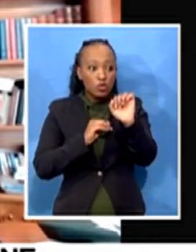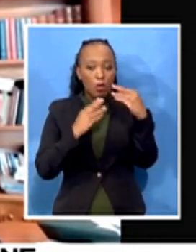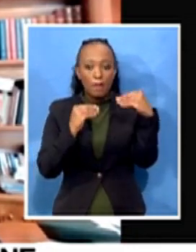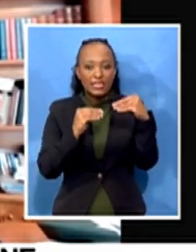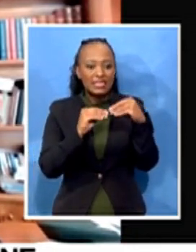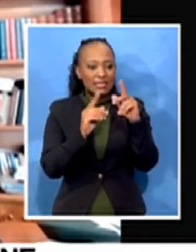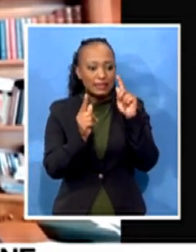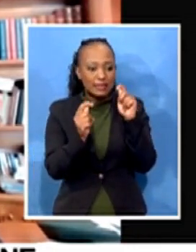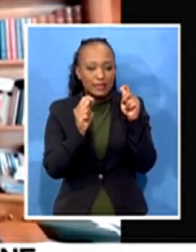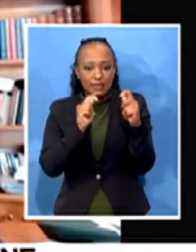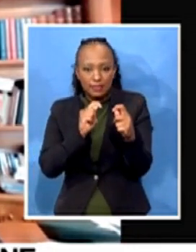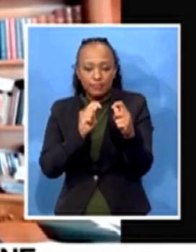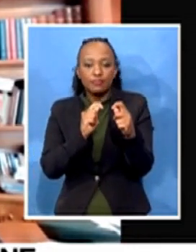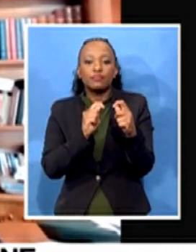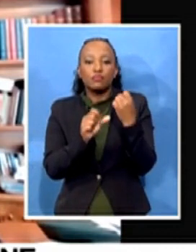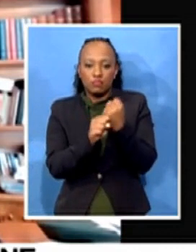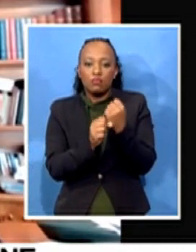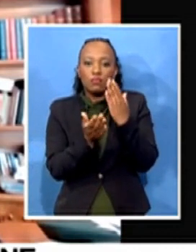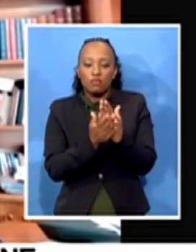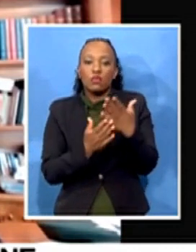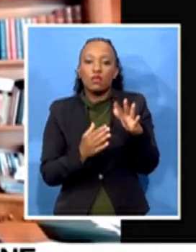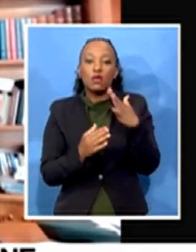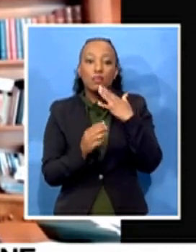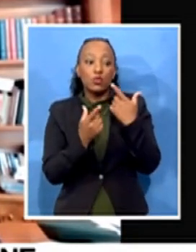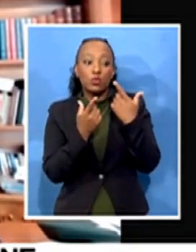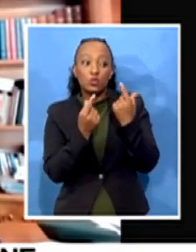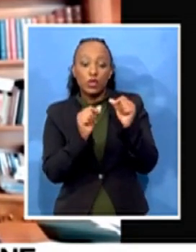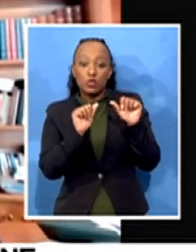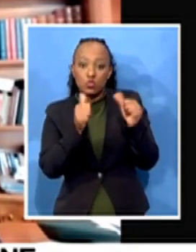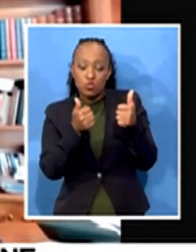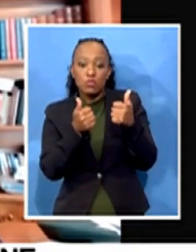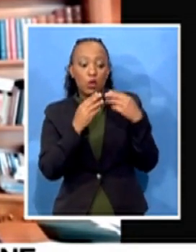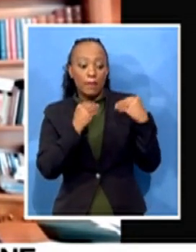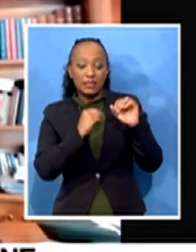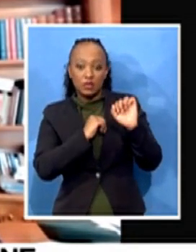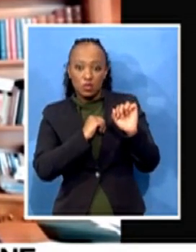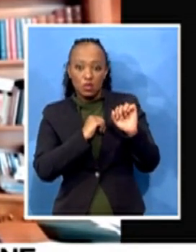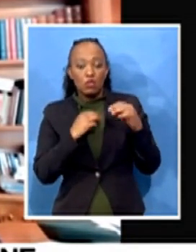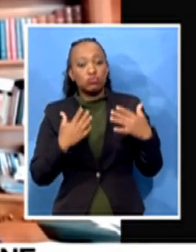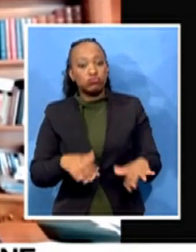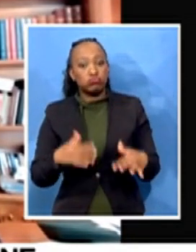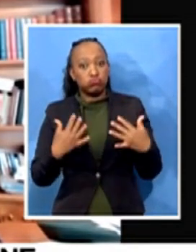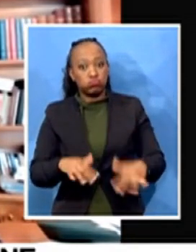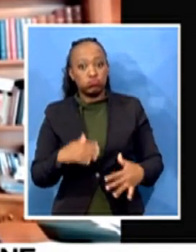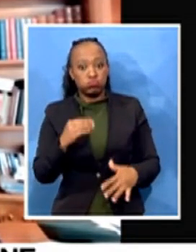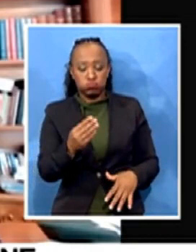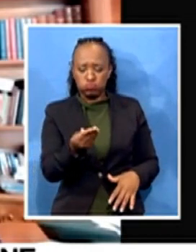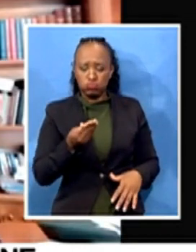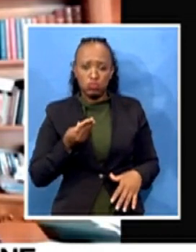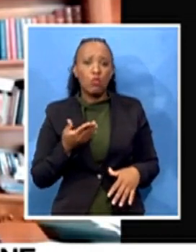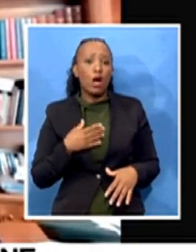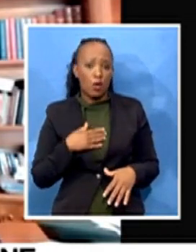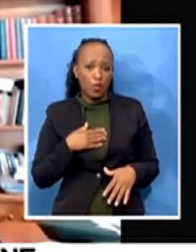do good by your industry, is quite impressive. And I want to applaud him